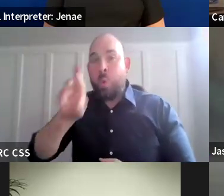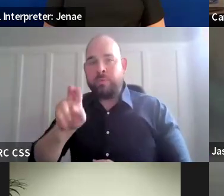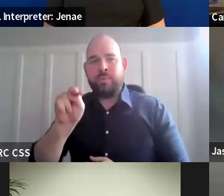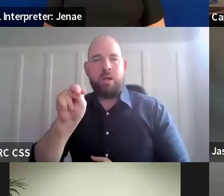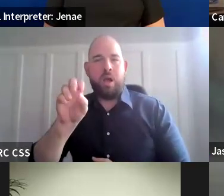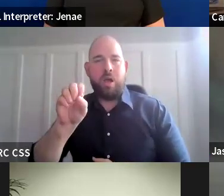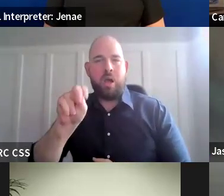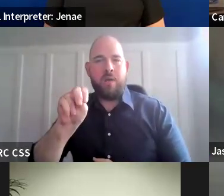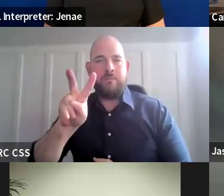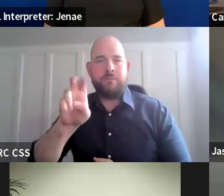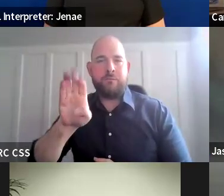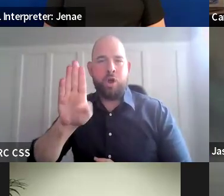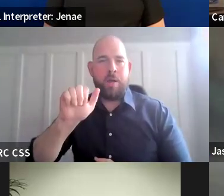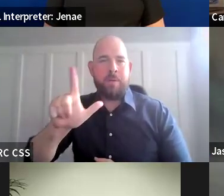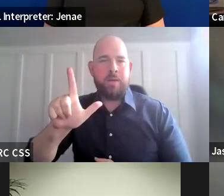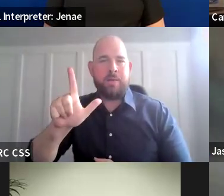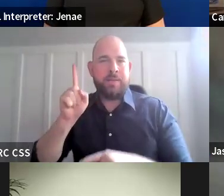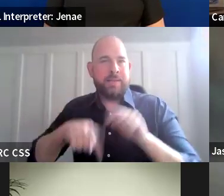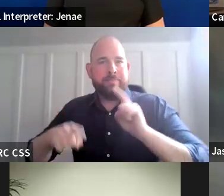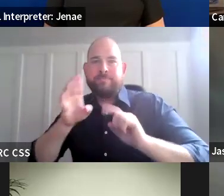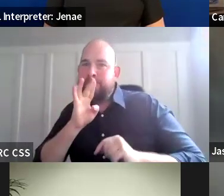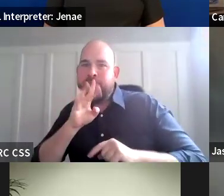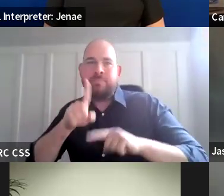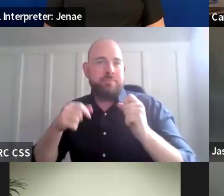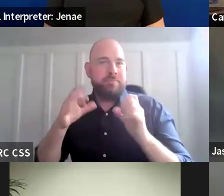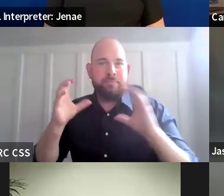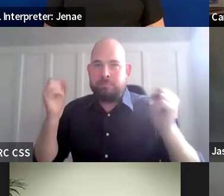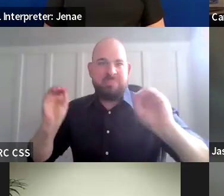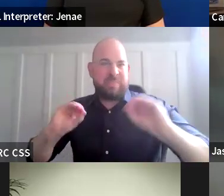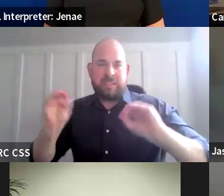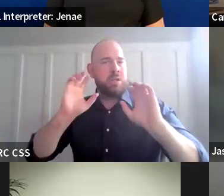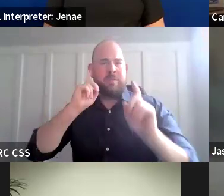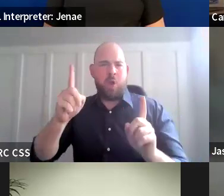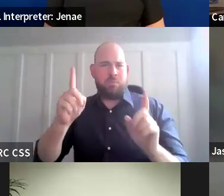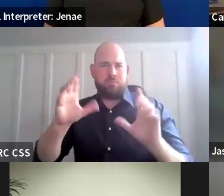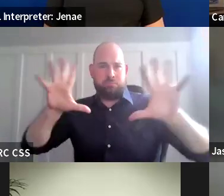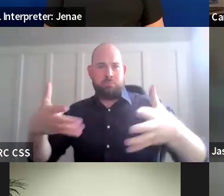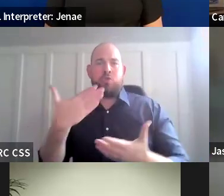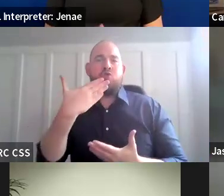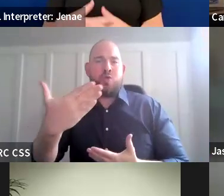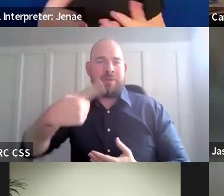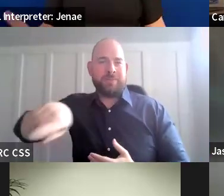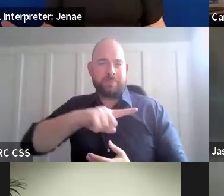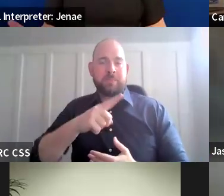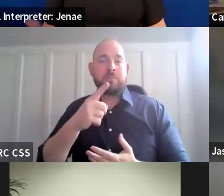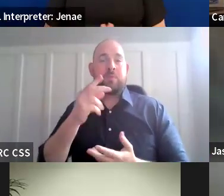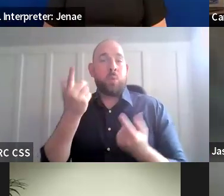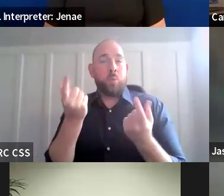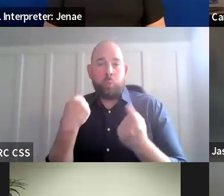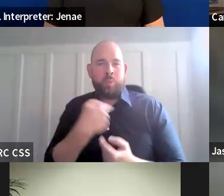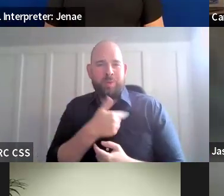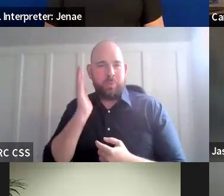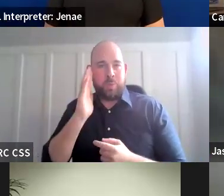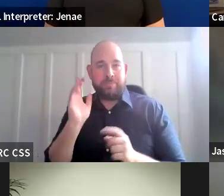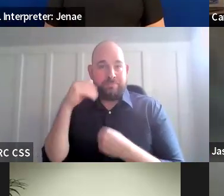This is for deaf and hard of hearing or nonverbal individuals who cannot speak, can't sign